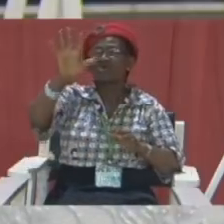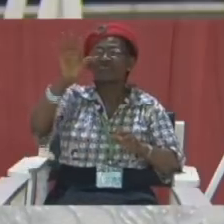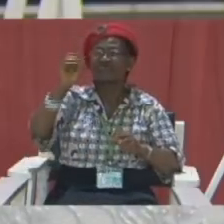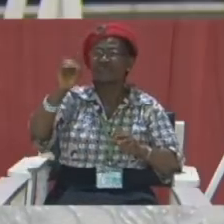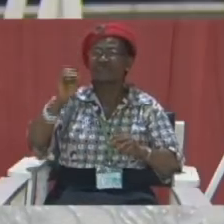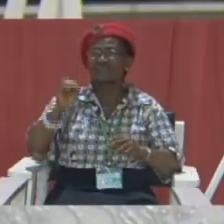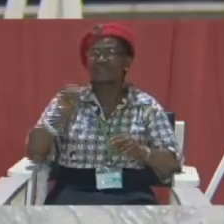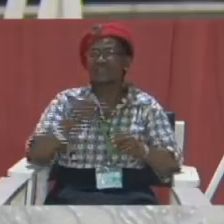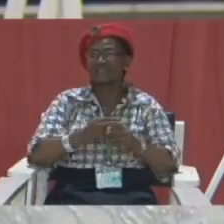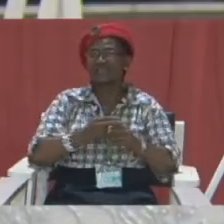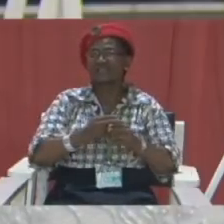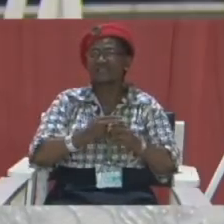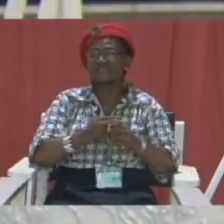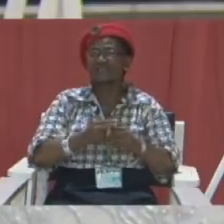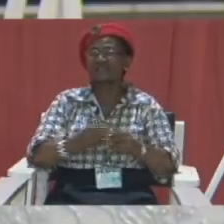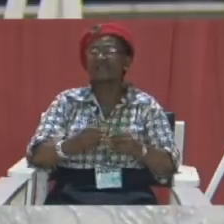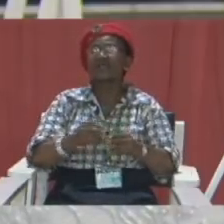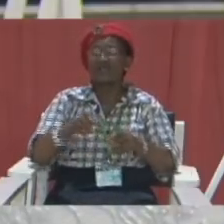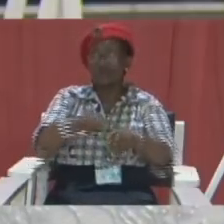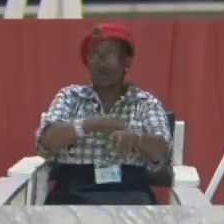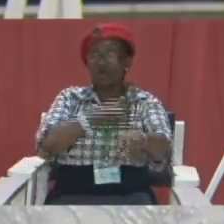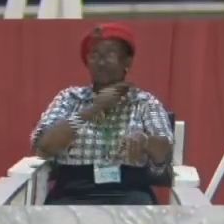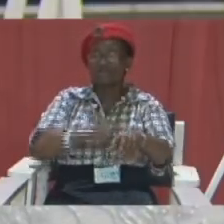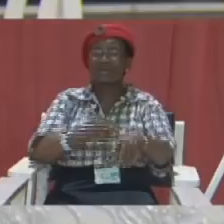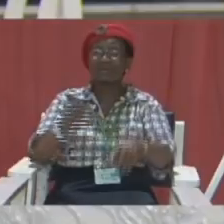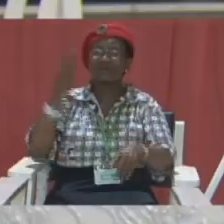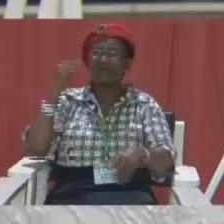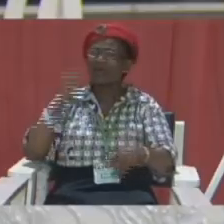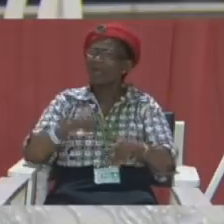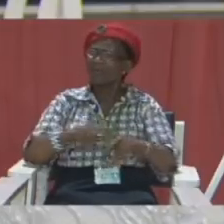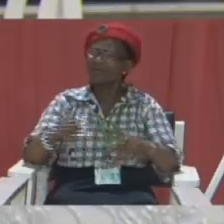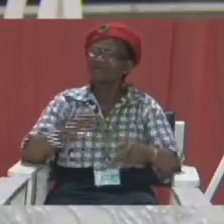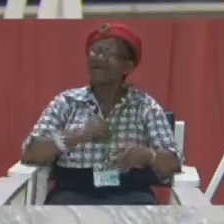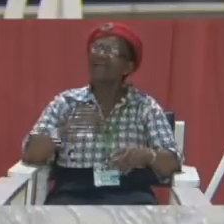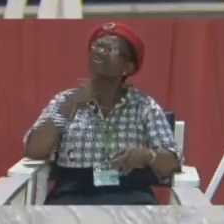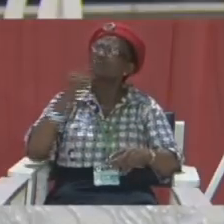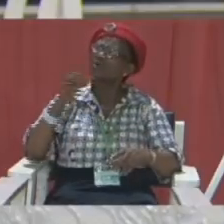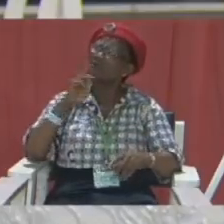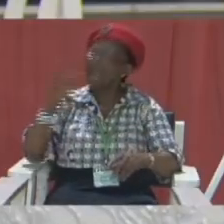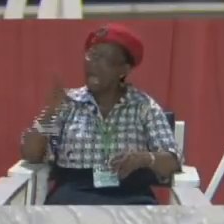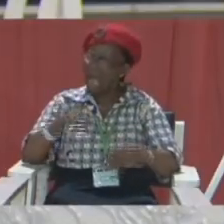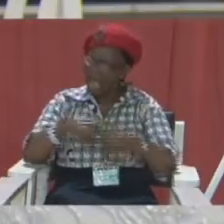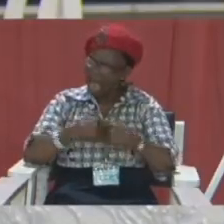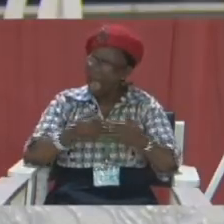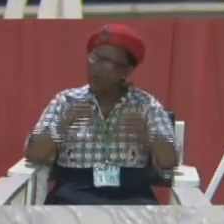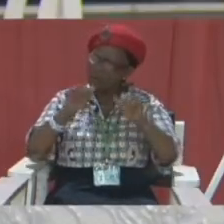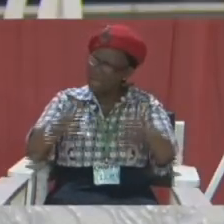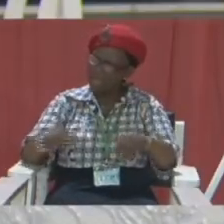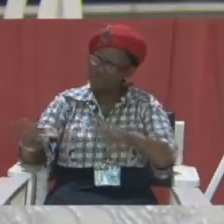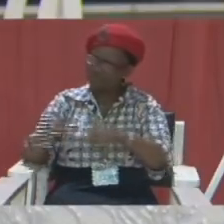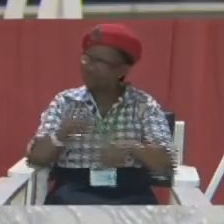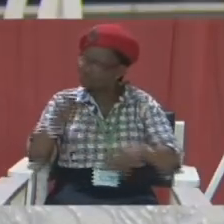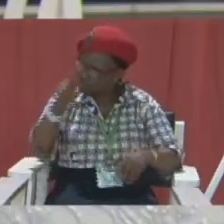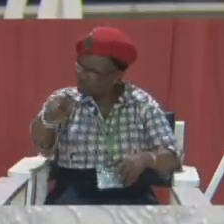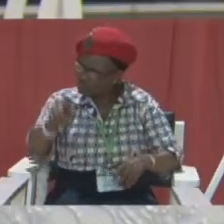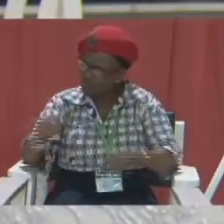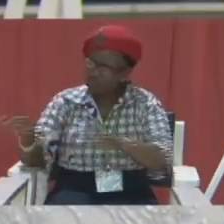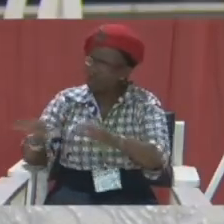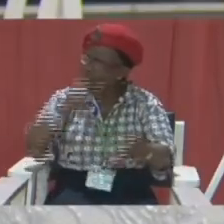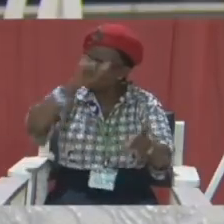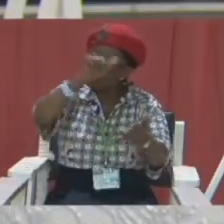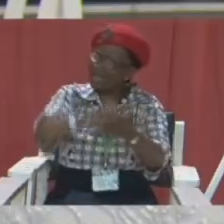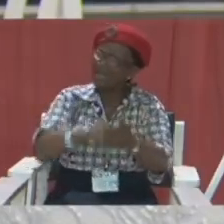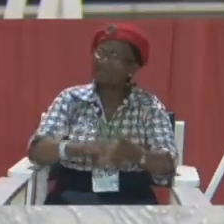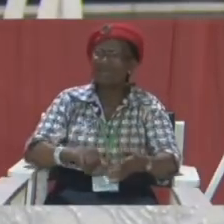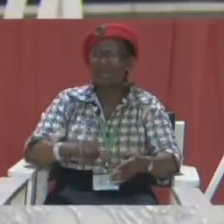sooner. So I said, how will you do that? Báwo lo mo wa bèrè lọ́wọ́ pé báwo ni wa ṣe ṣe? I